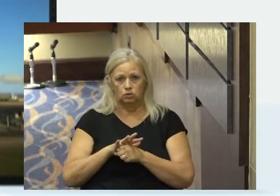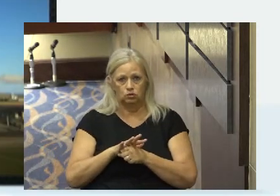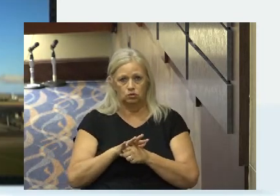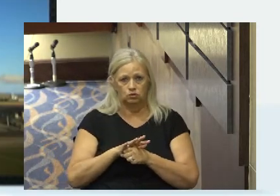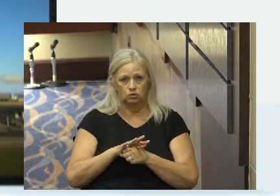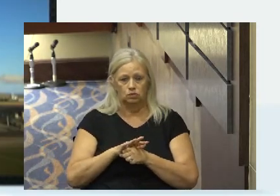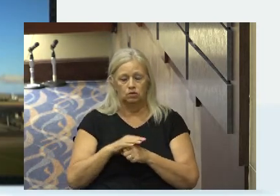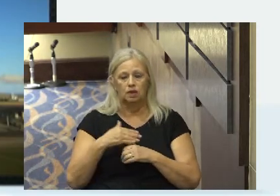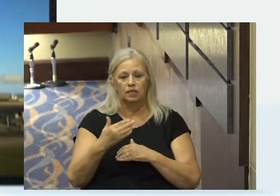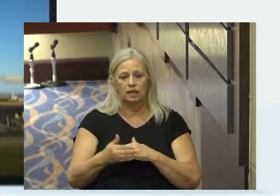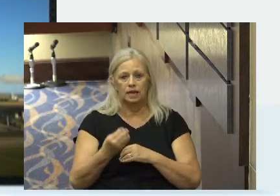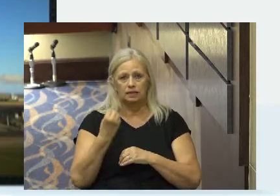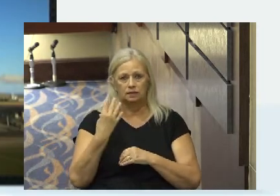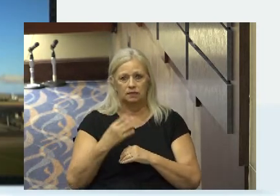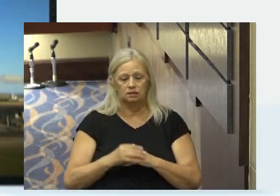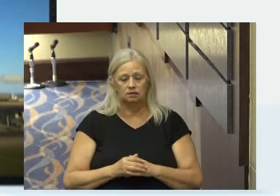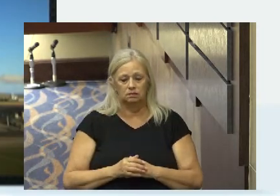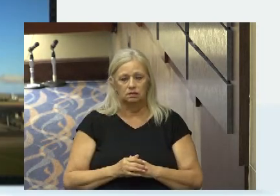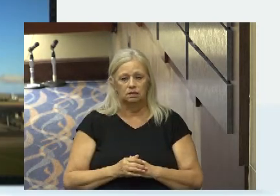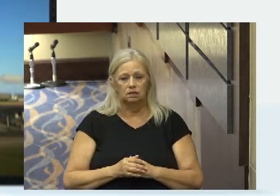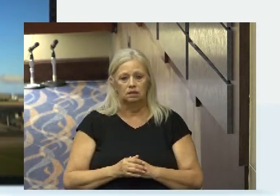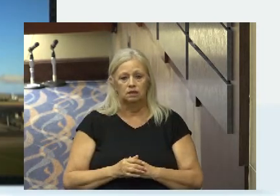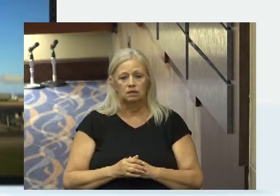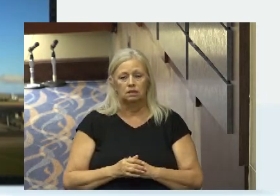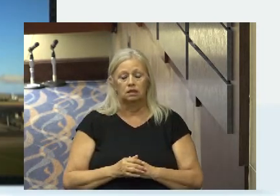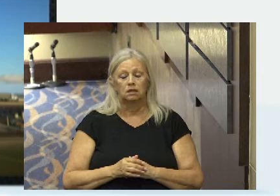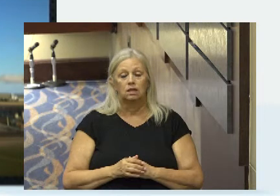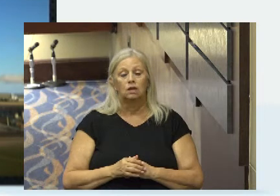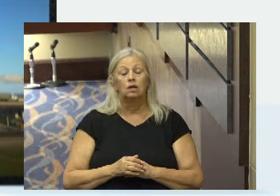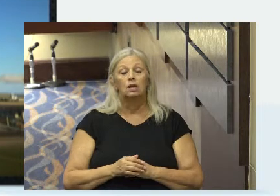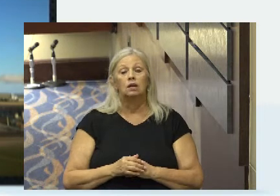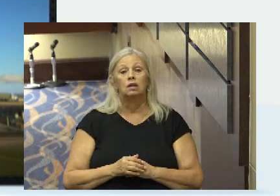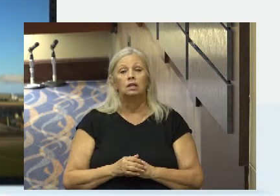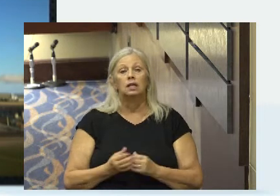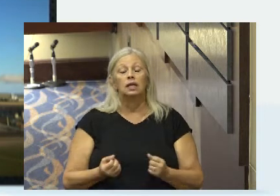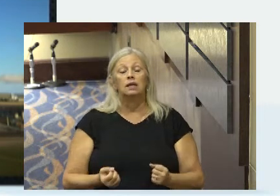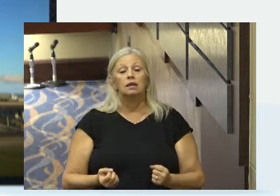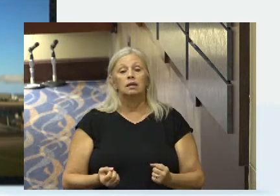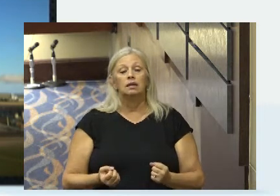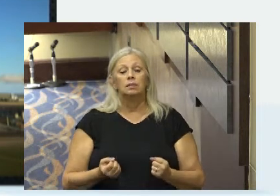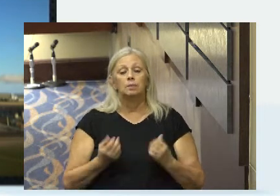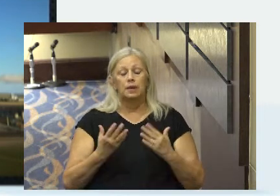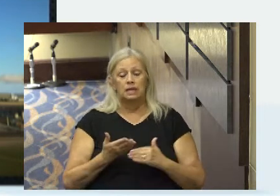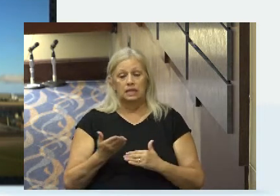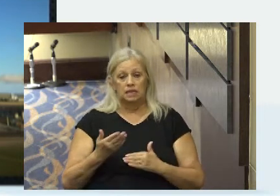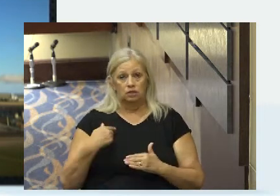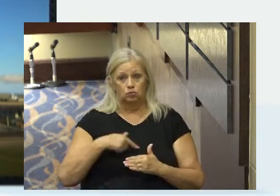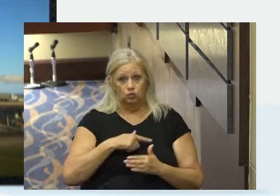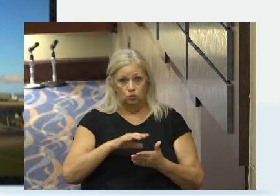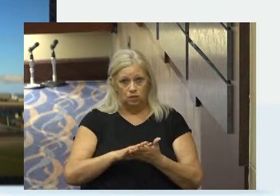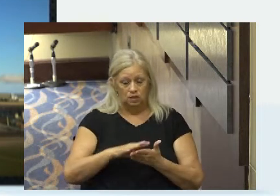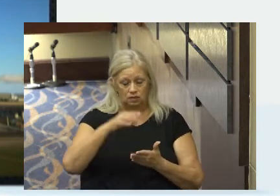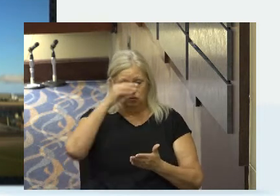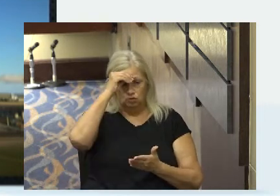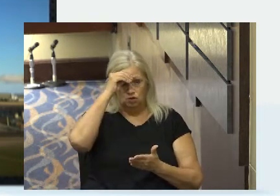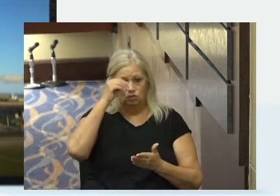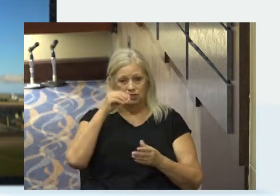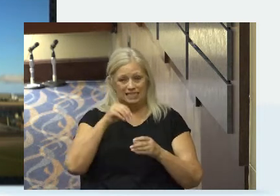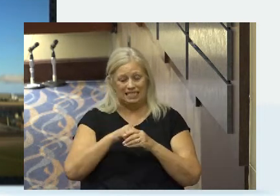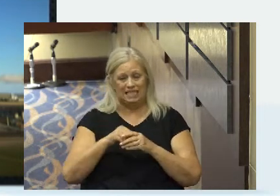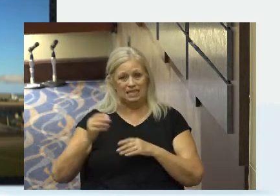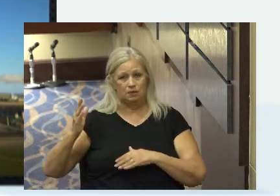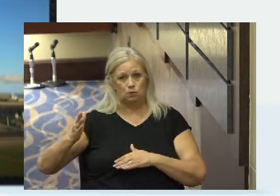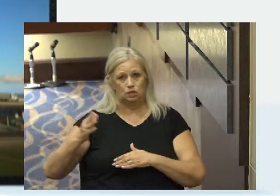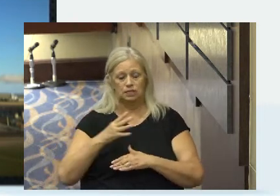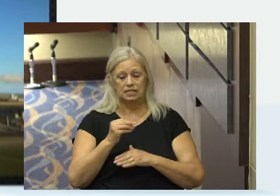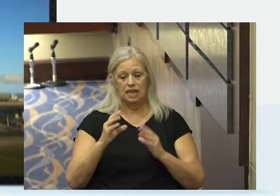Next slide, please. So one of the things, or many of the things that were learned in the presentations and the meetings